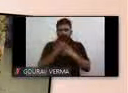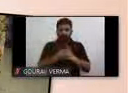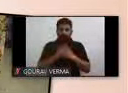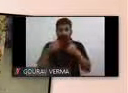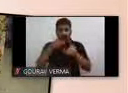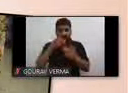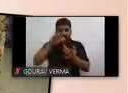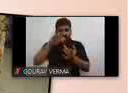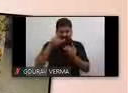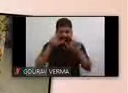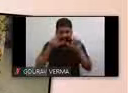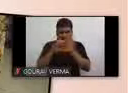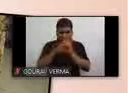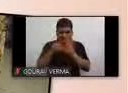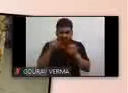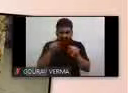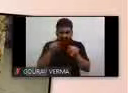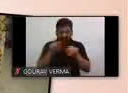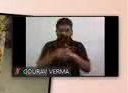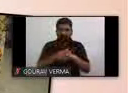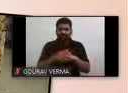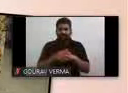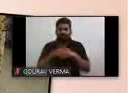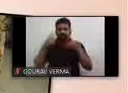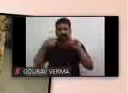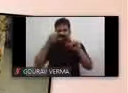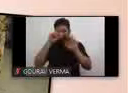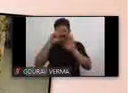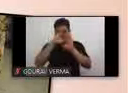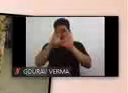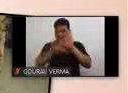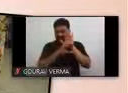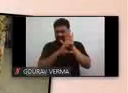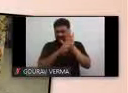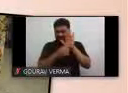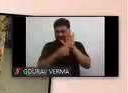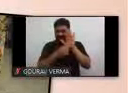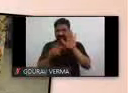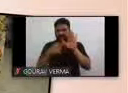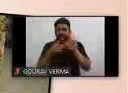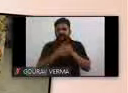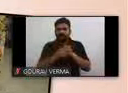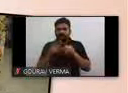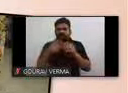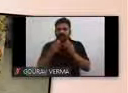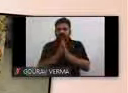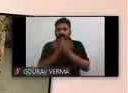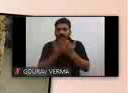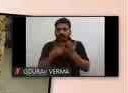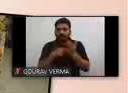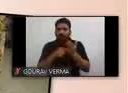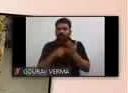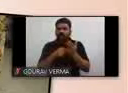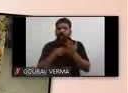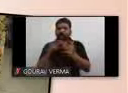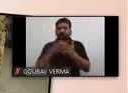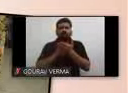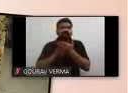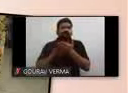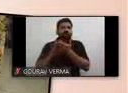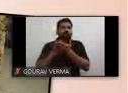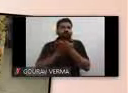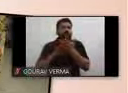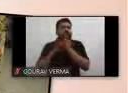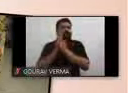middle. Lower down, he is, it's a tactile book where he is looking and feeling